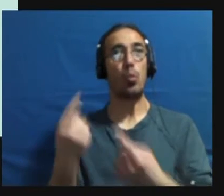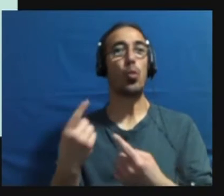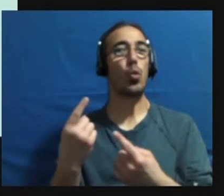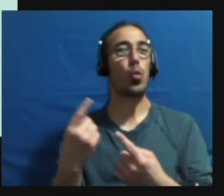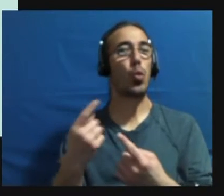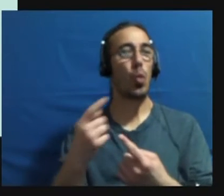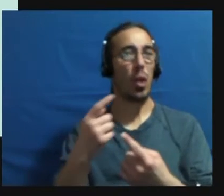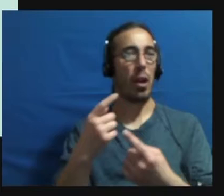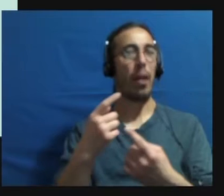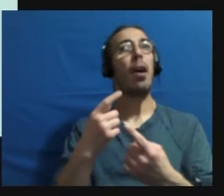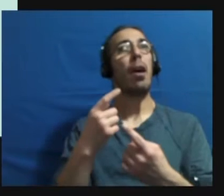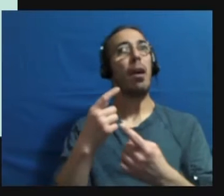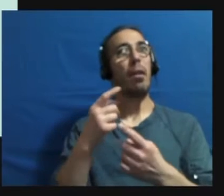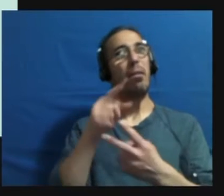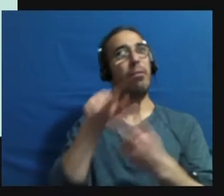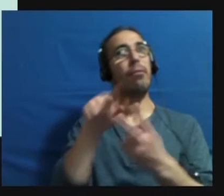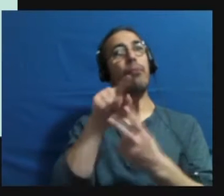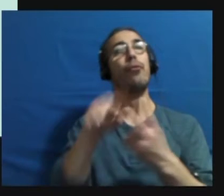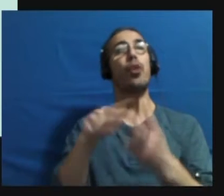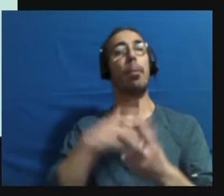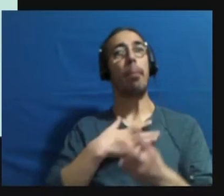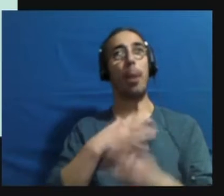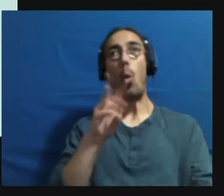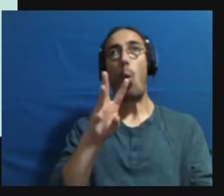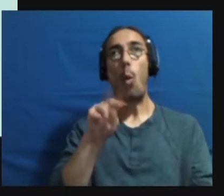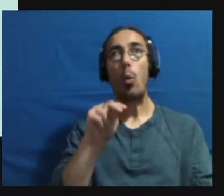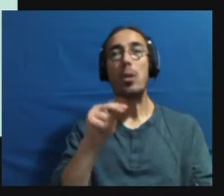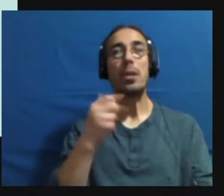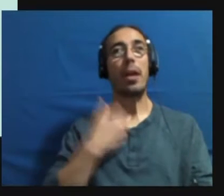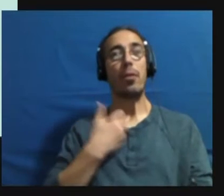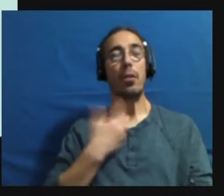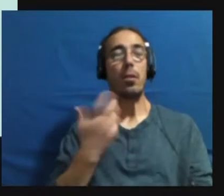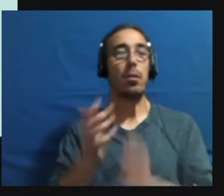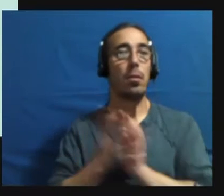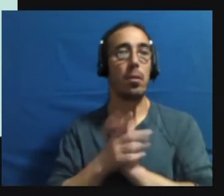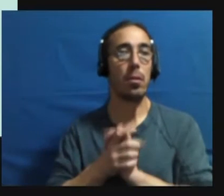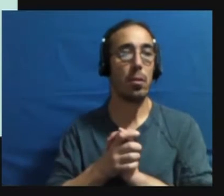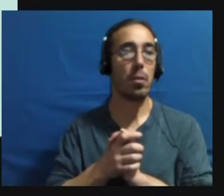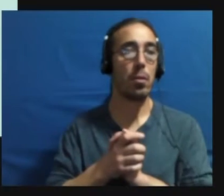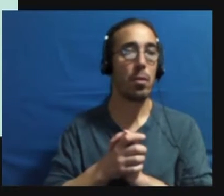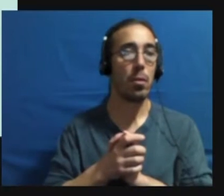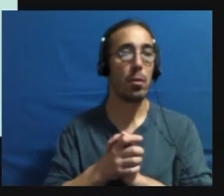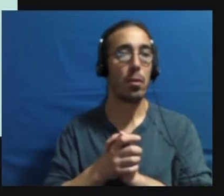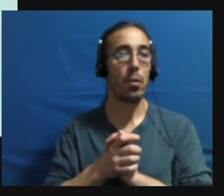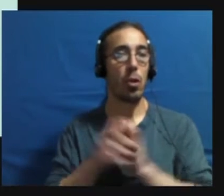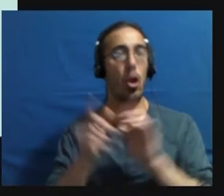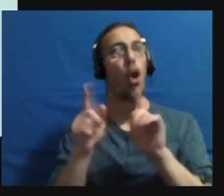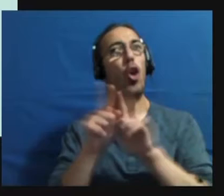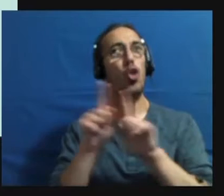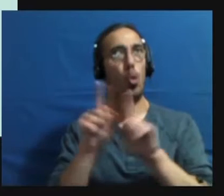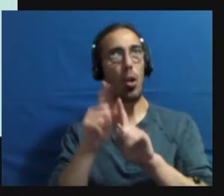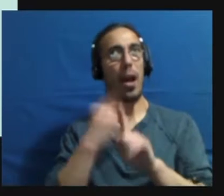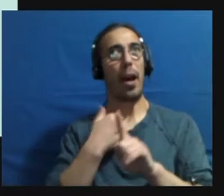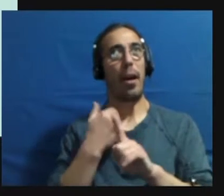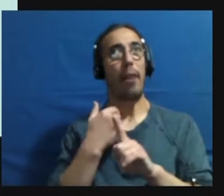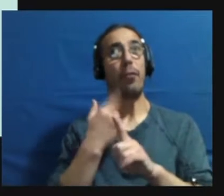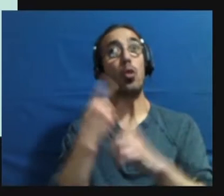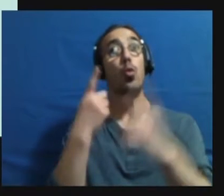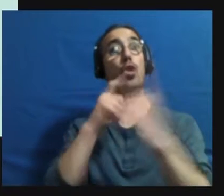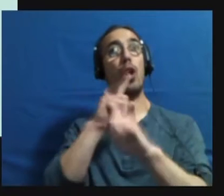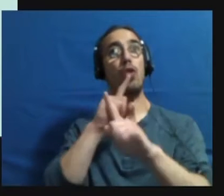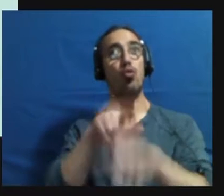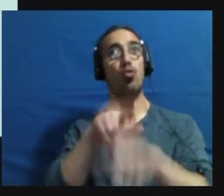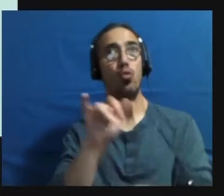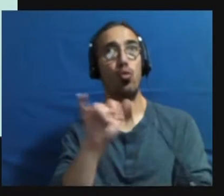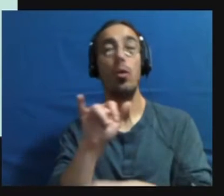my own self. Then we'll discuss some key takeaways and we'll have a Q&A. With the Q&A